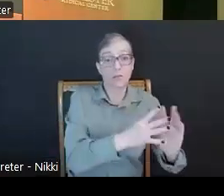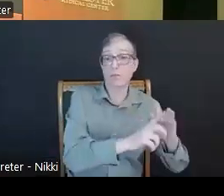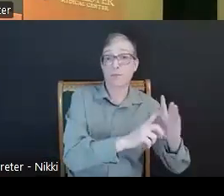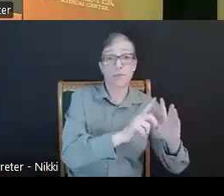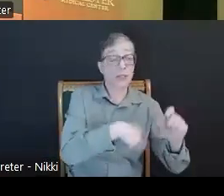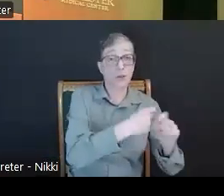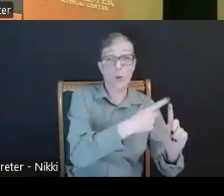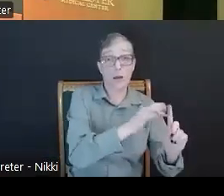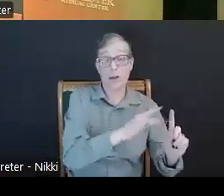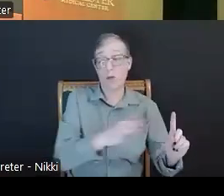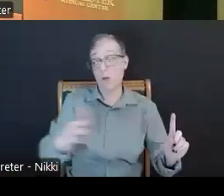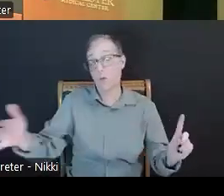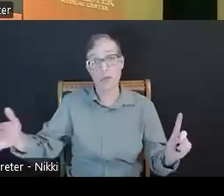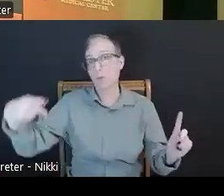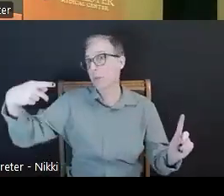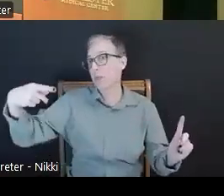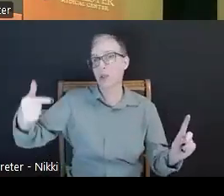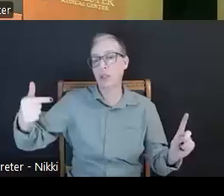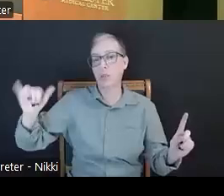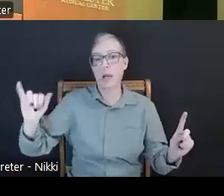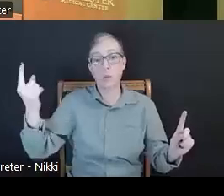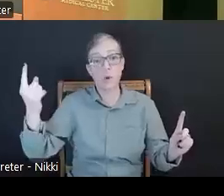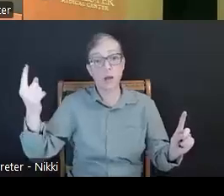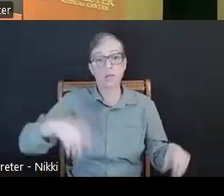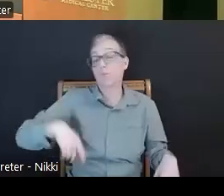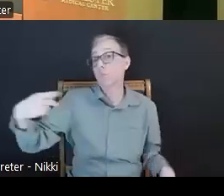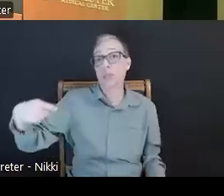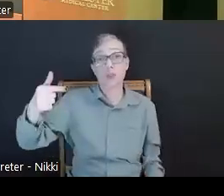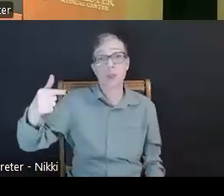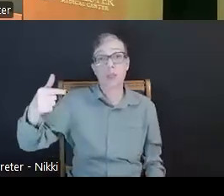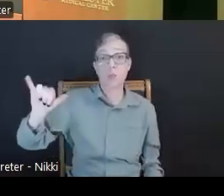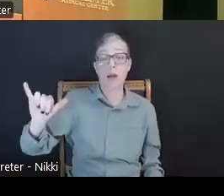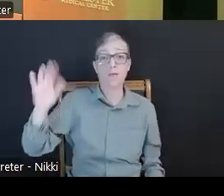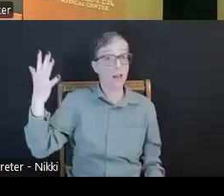all the way to PGY5, including fellows of all the different subspecialties.